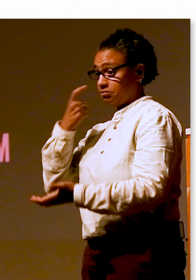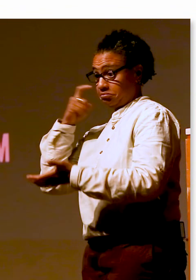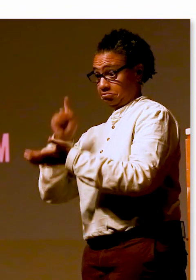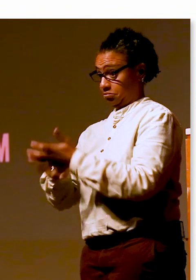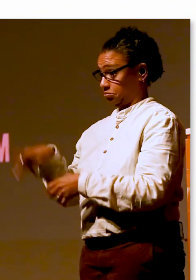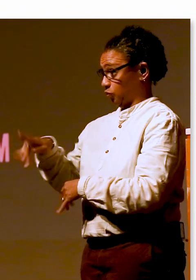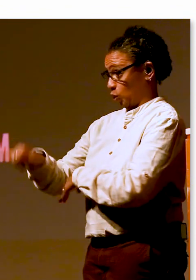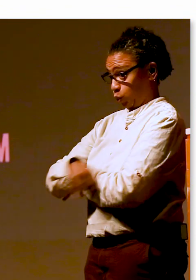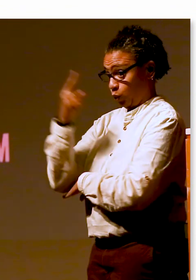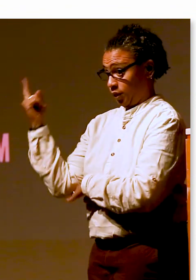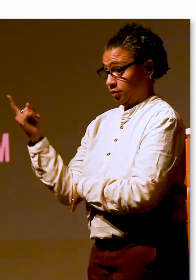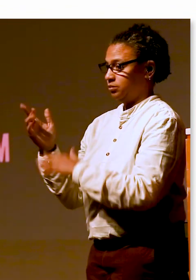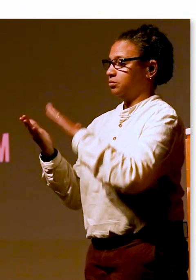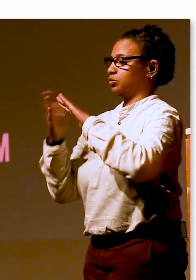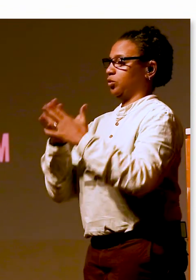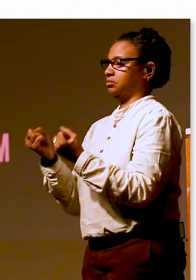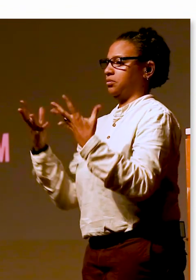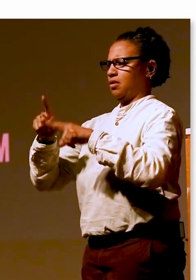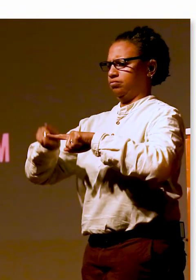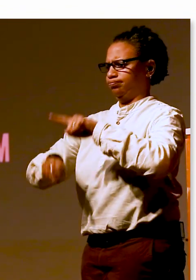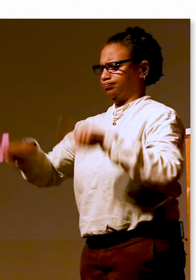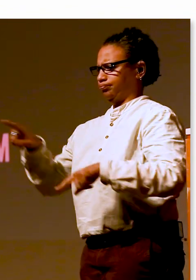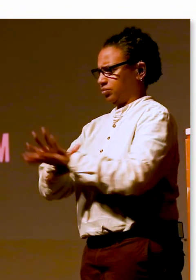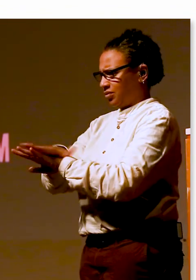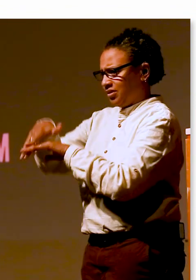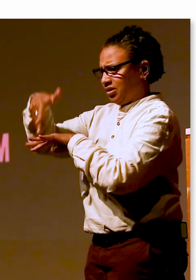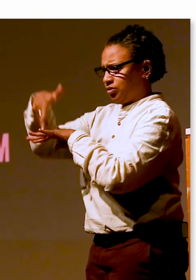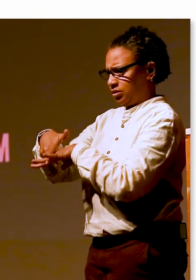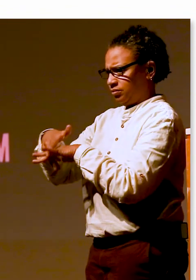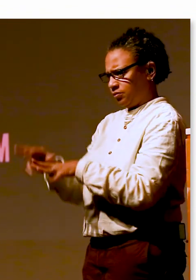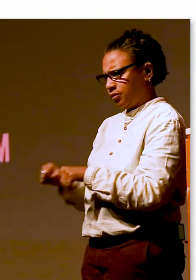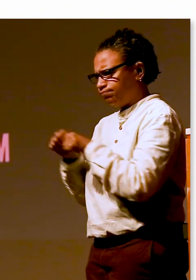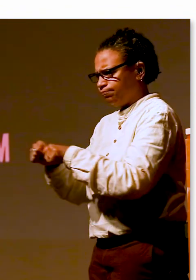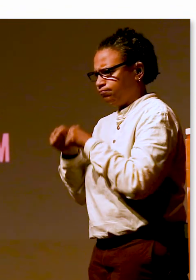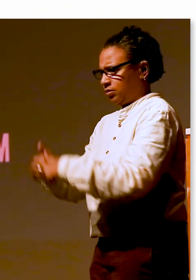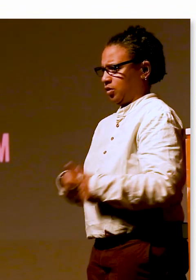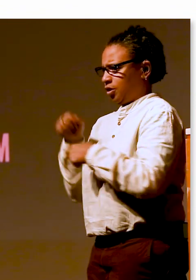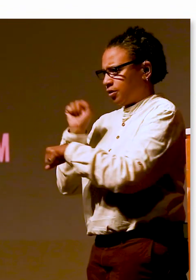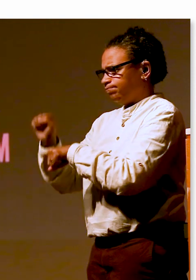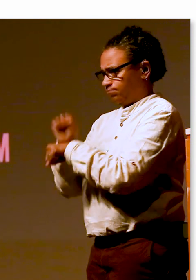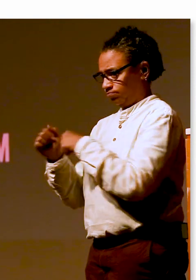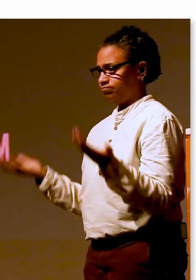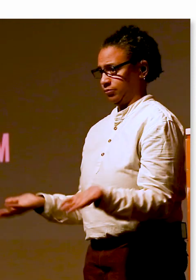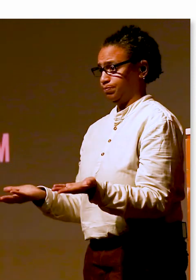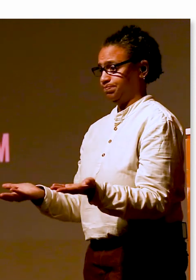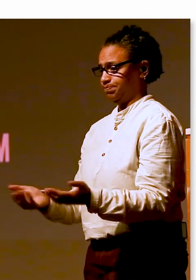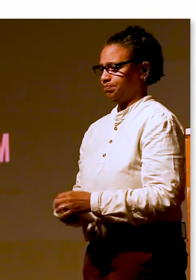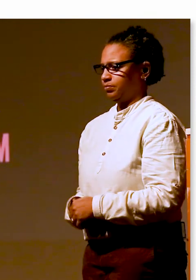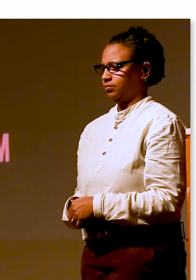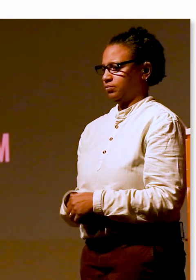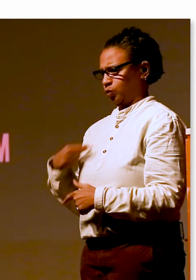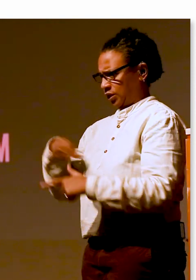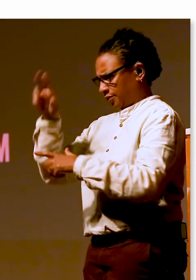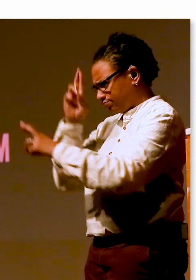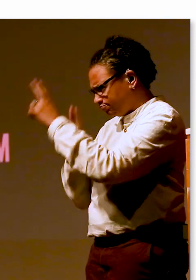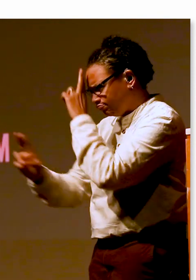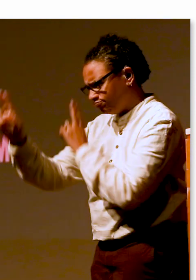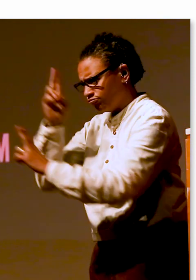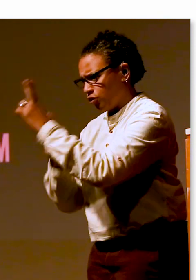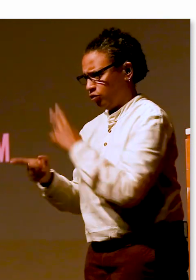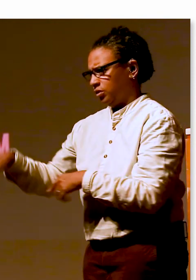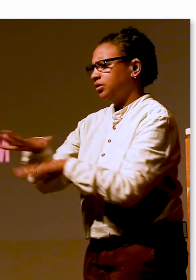Native peoples who continue to live and work here. We respectfully acknowledge and honor all Indigenous